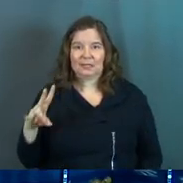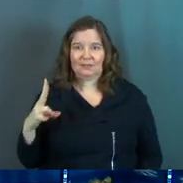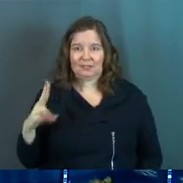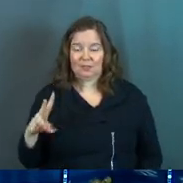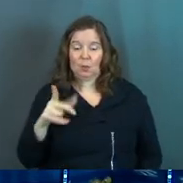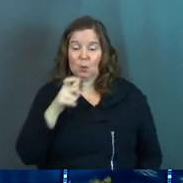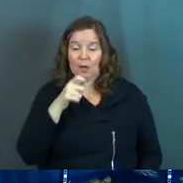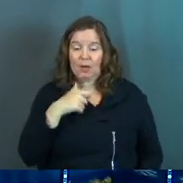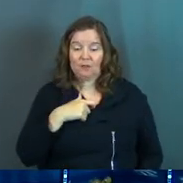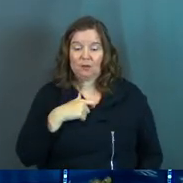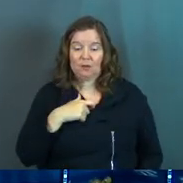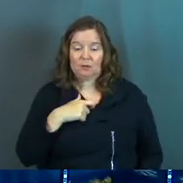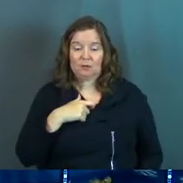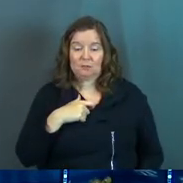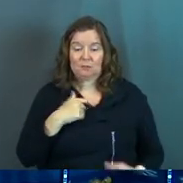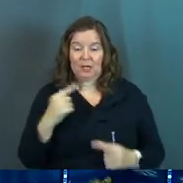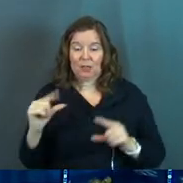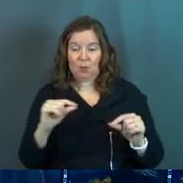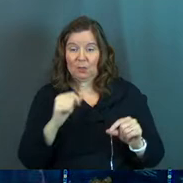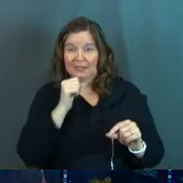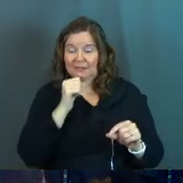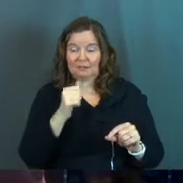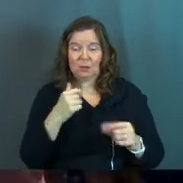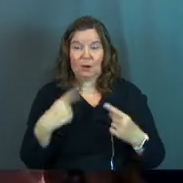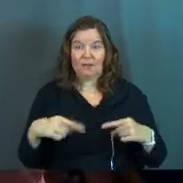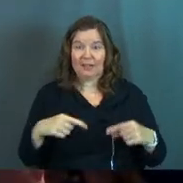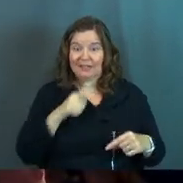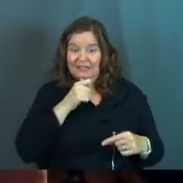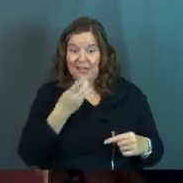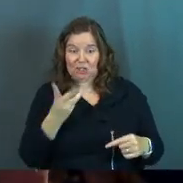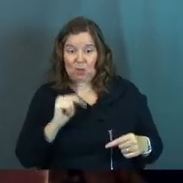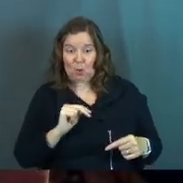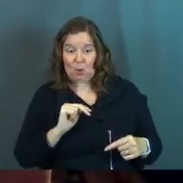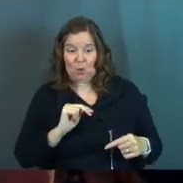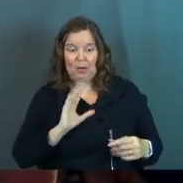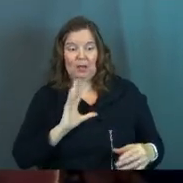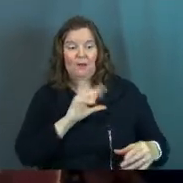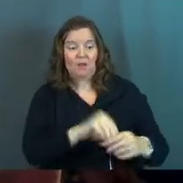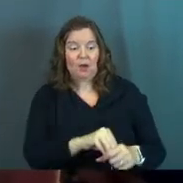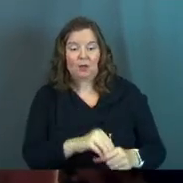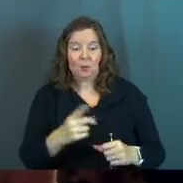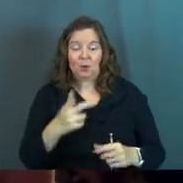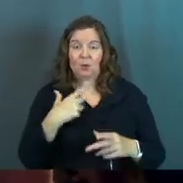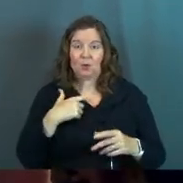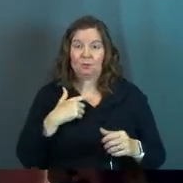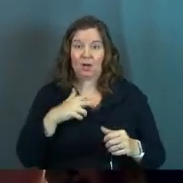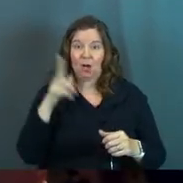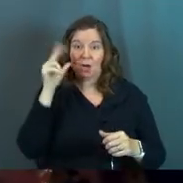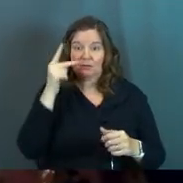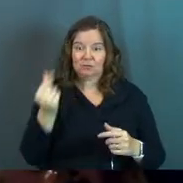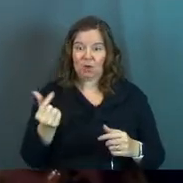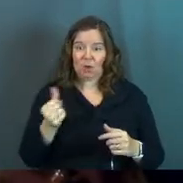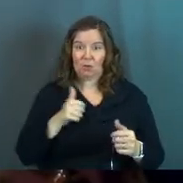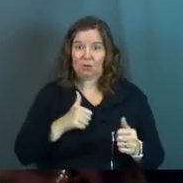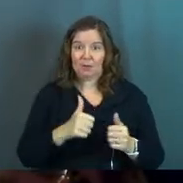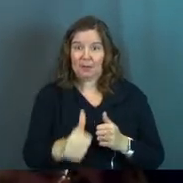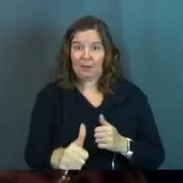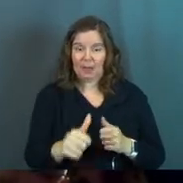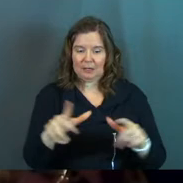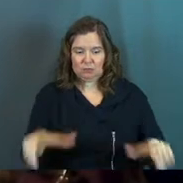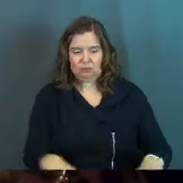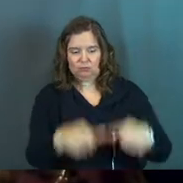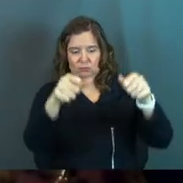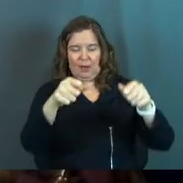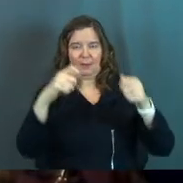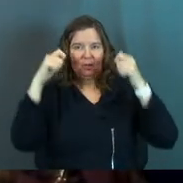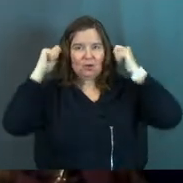Proverbs 26:17. Whoever meddles in a quarrel not his own is like one who takes a passing dog by the ears. This is one of many pictures